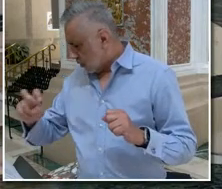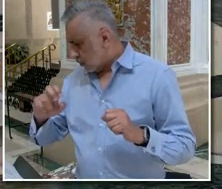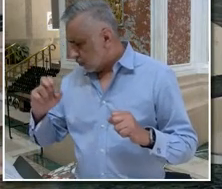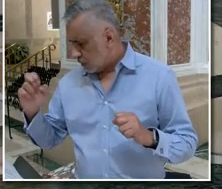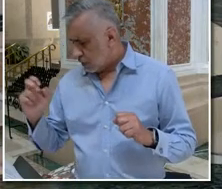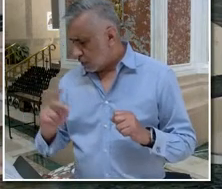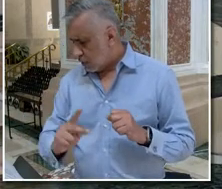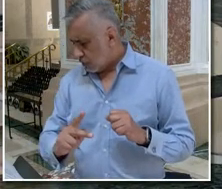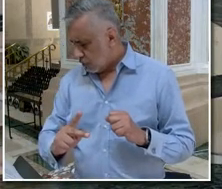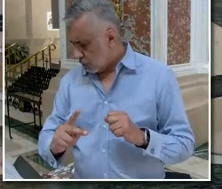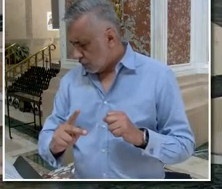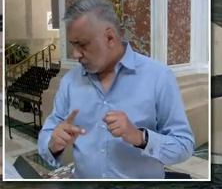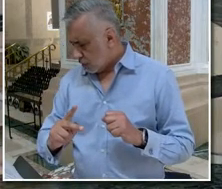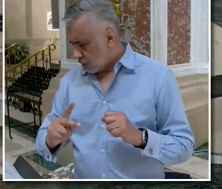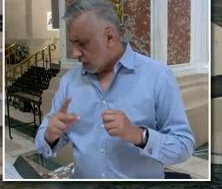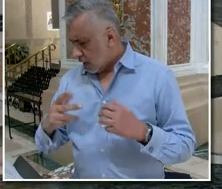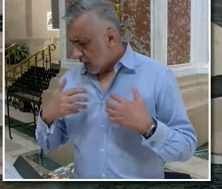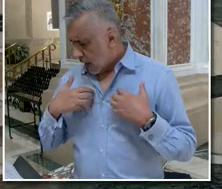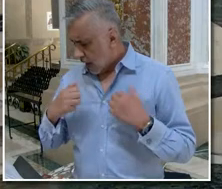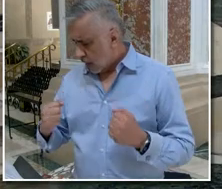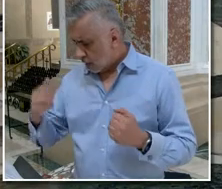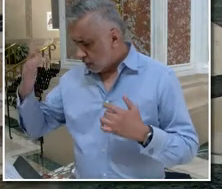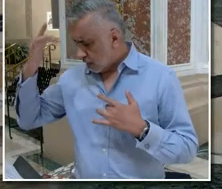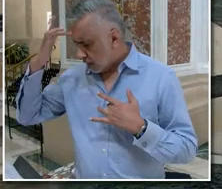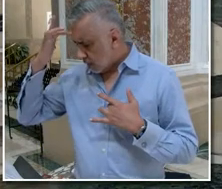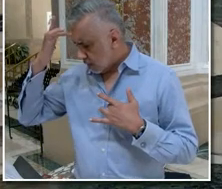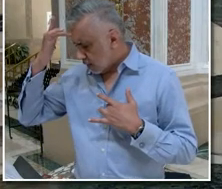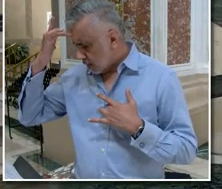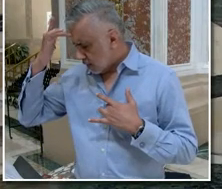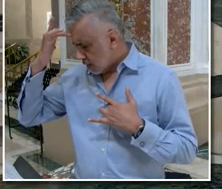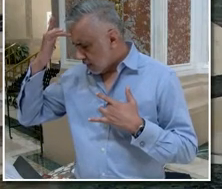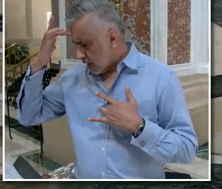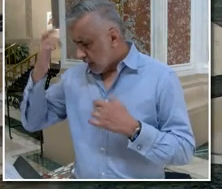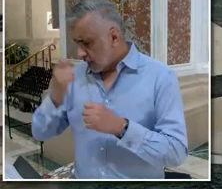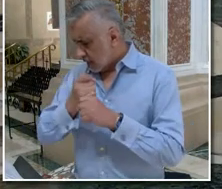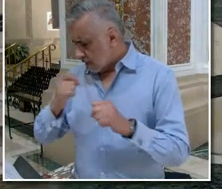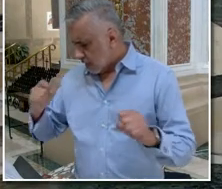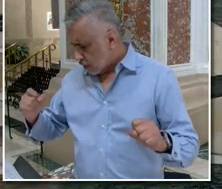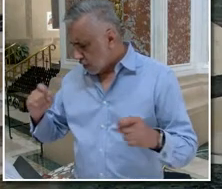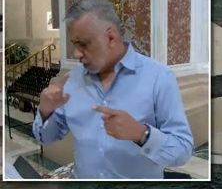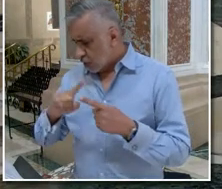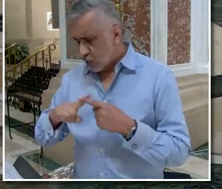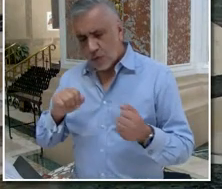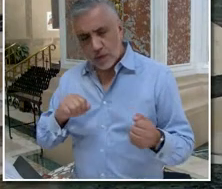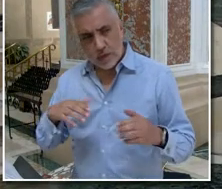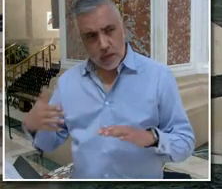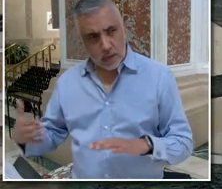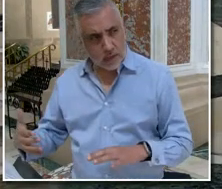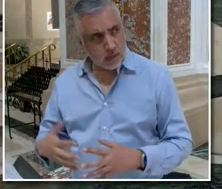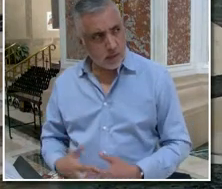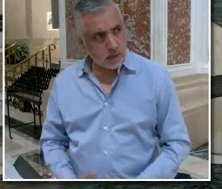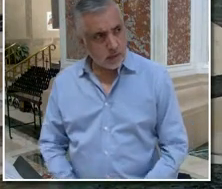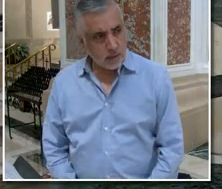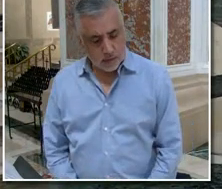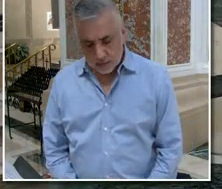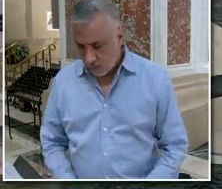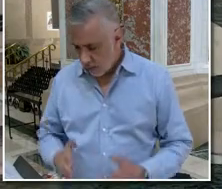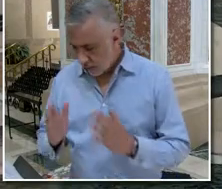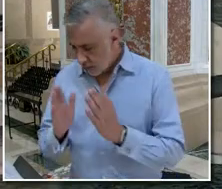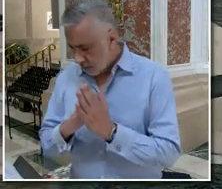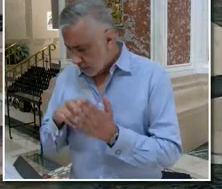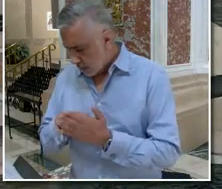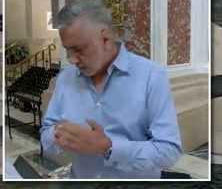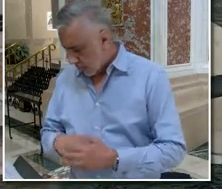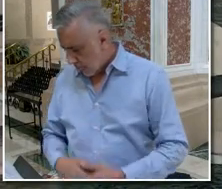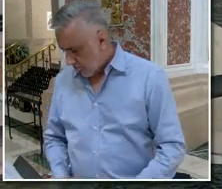return, health to the sick, and salvation to the dying. Let us kneel.